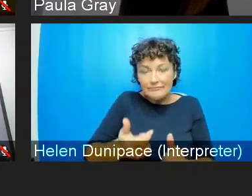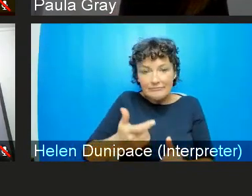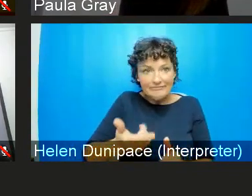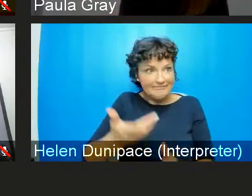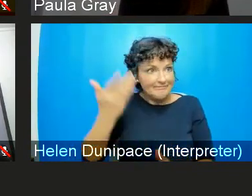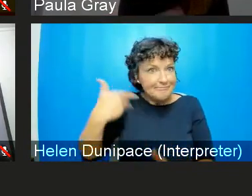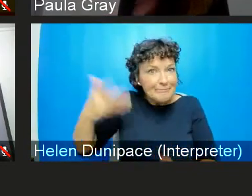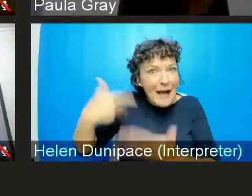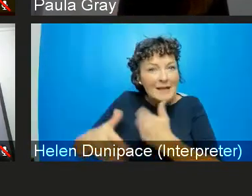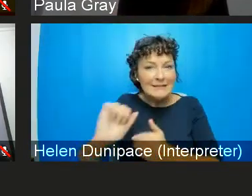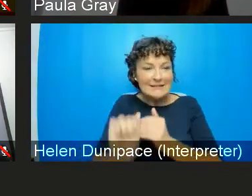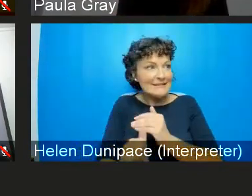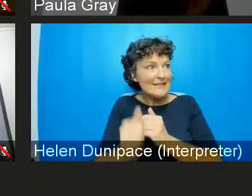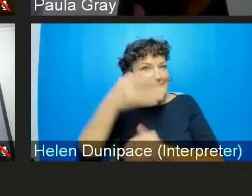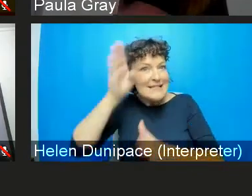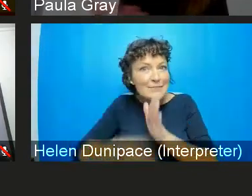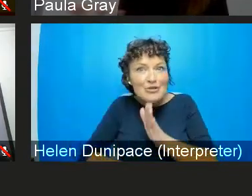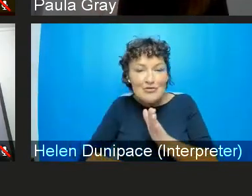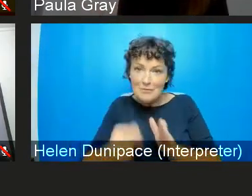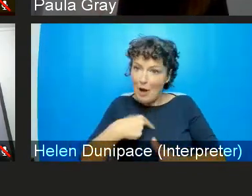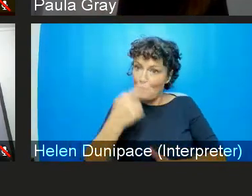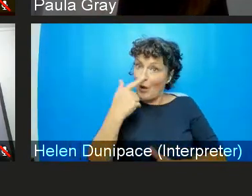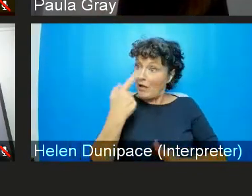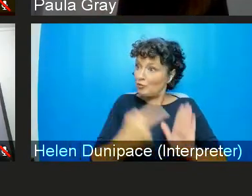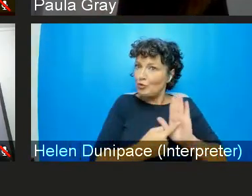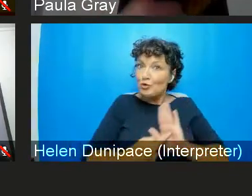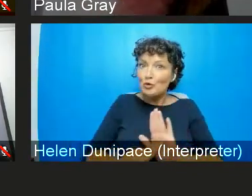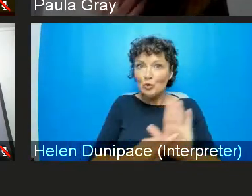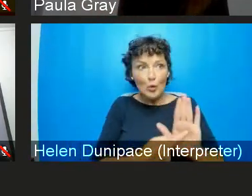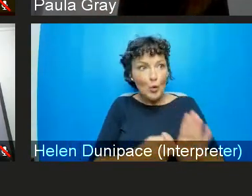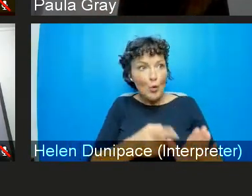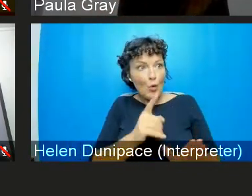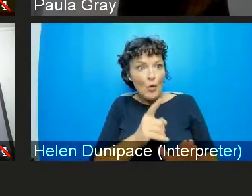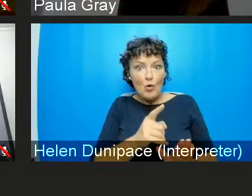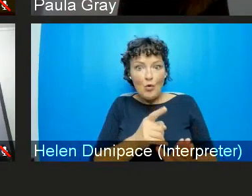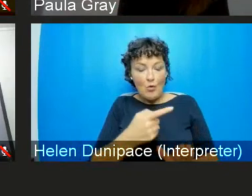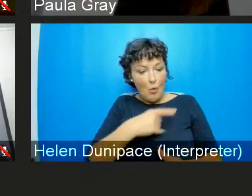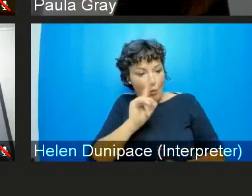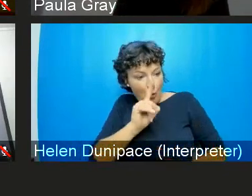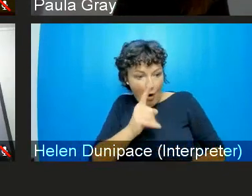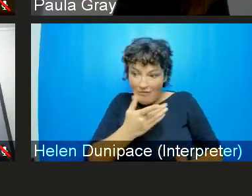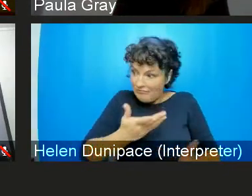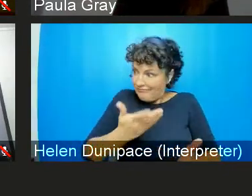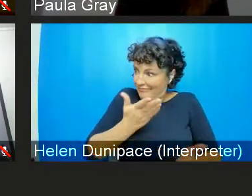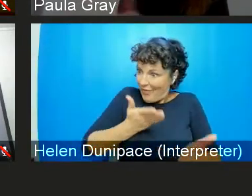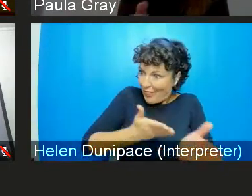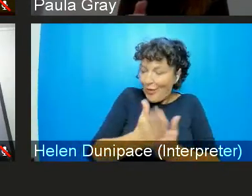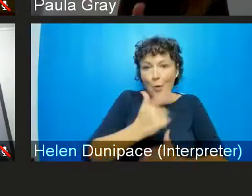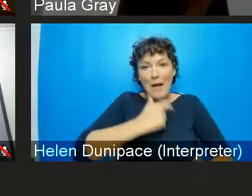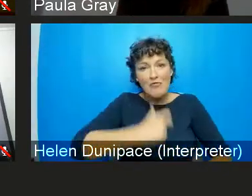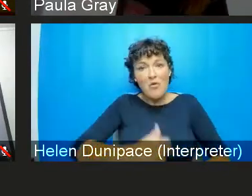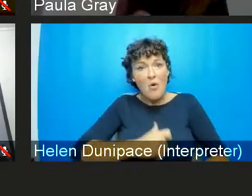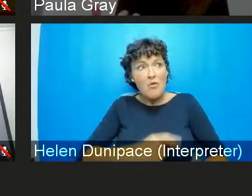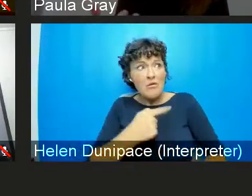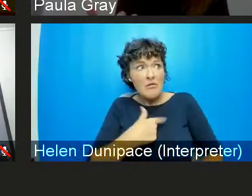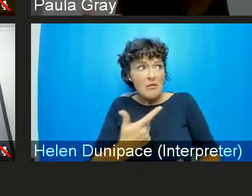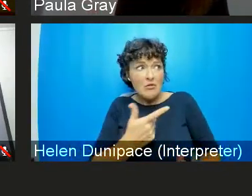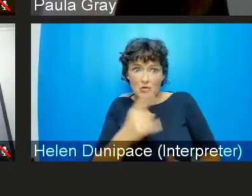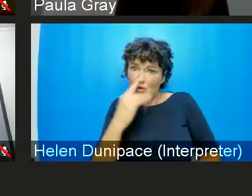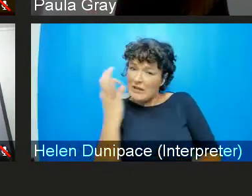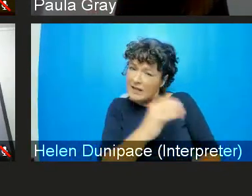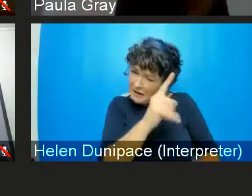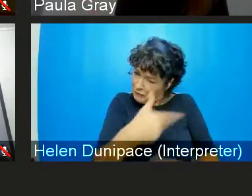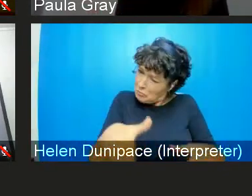real example of what, you know, the individual might encounter in the role and ask about, you know, what their approach would be towards that. You can ask